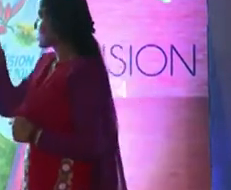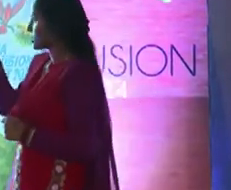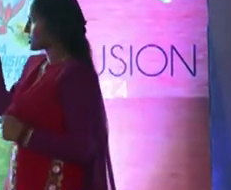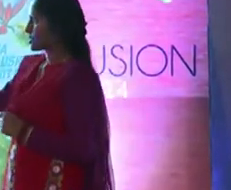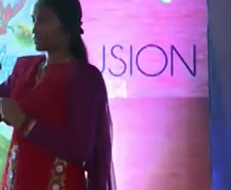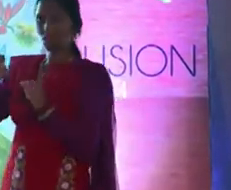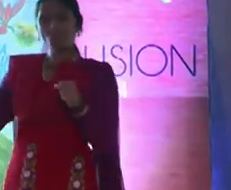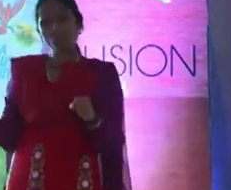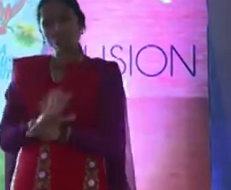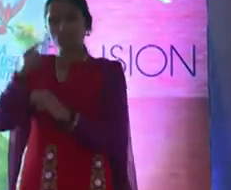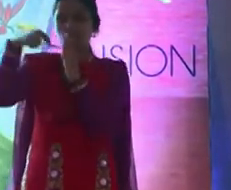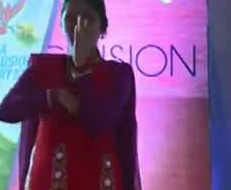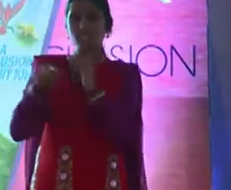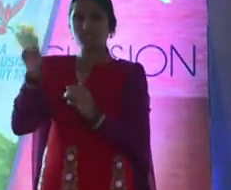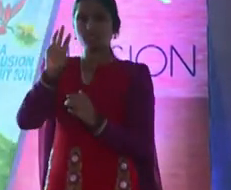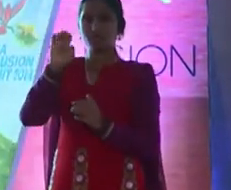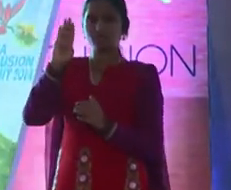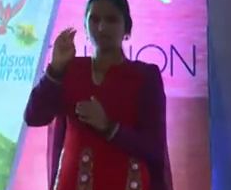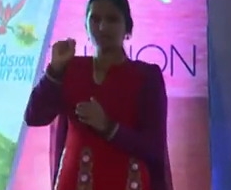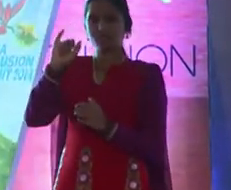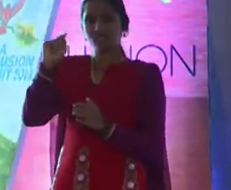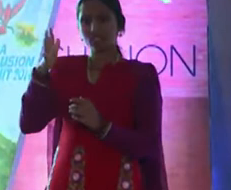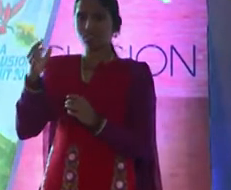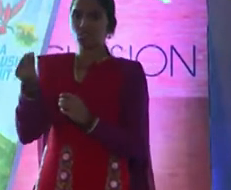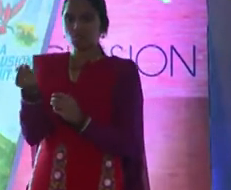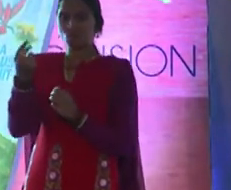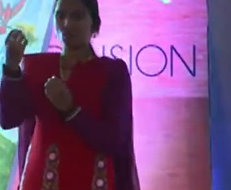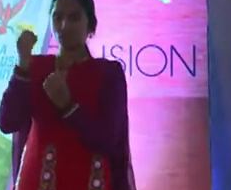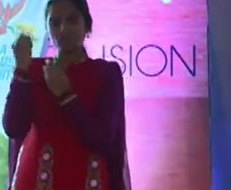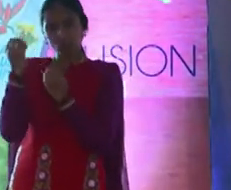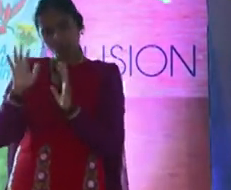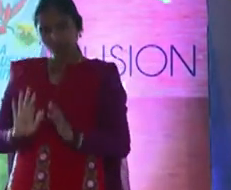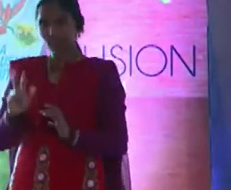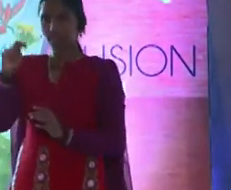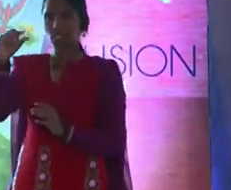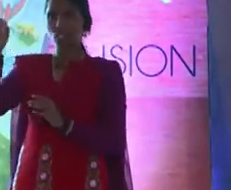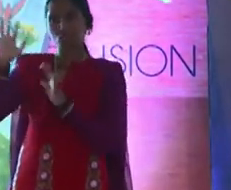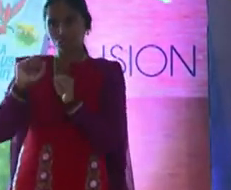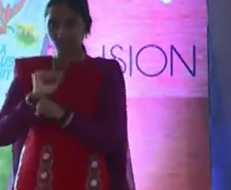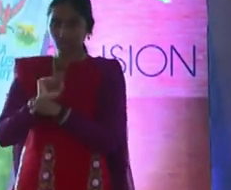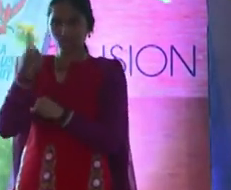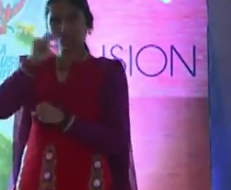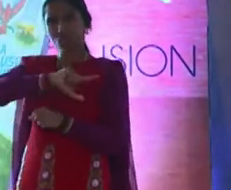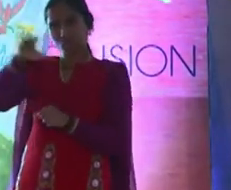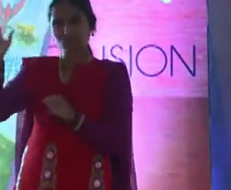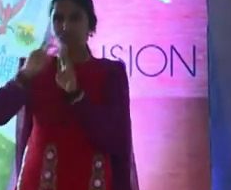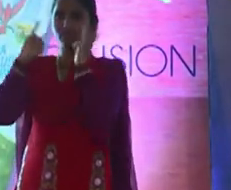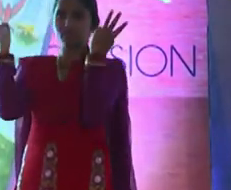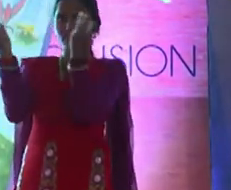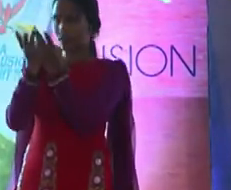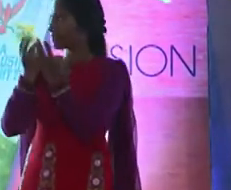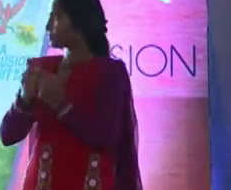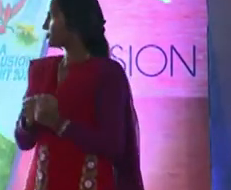entire DPR is on our website. I had a few inputs from some of the organizations working all over the country. This is one